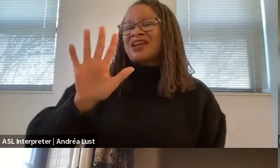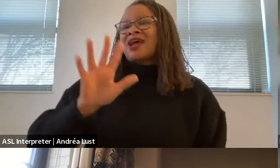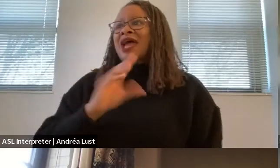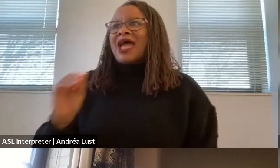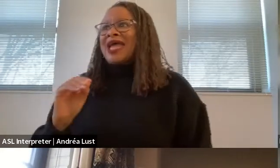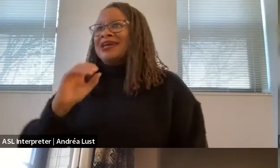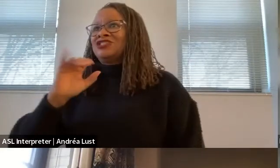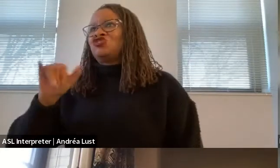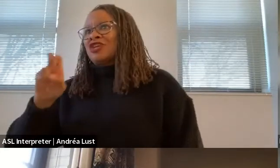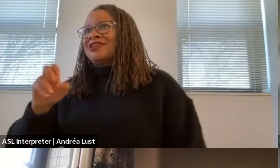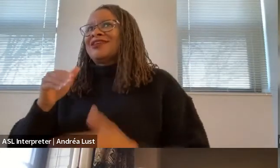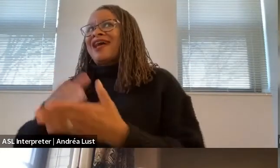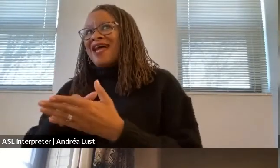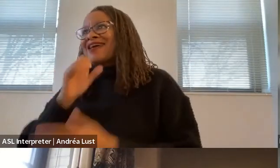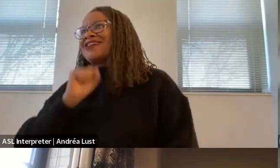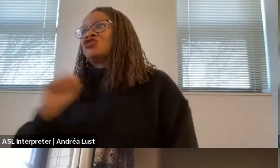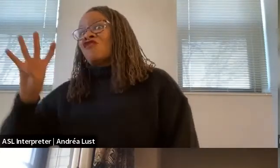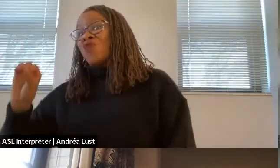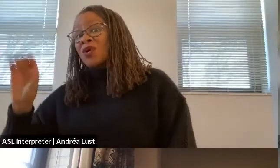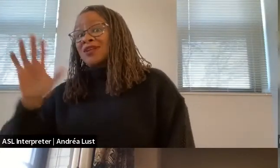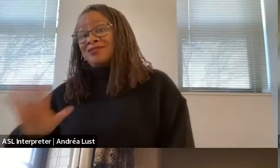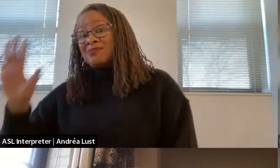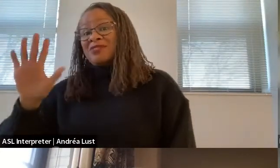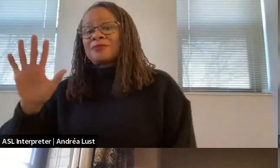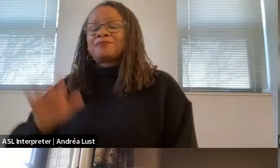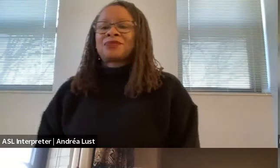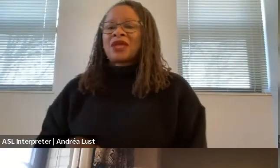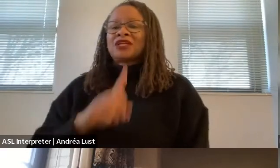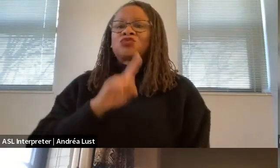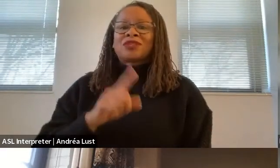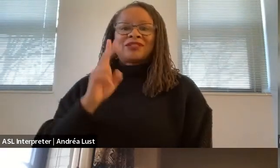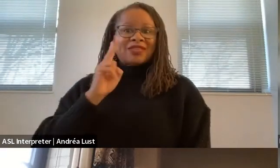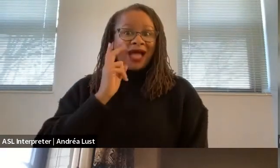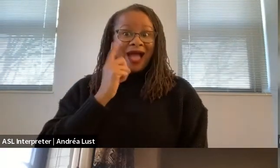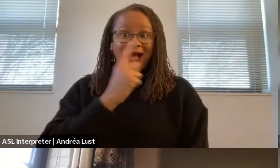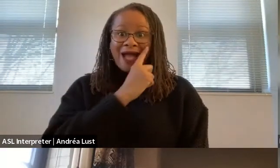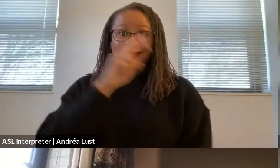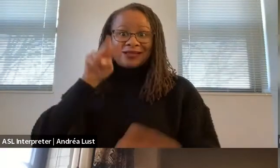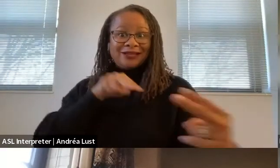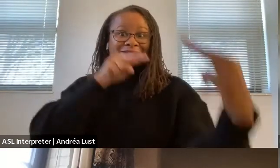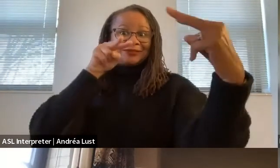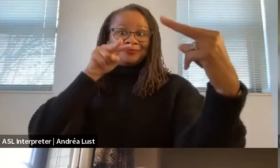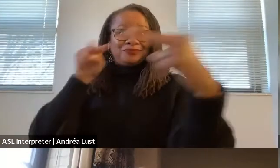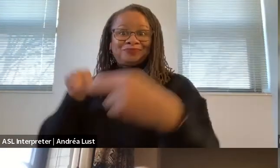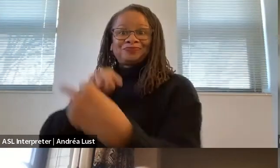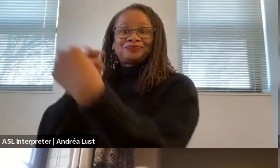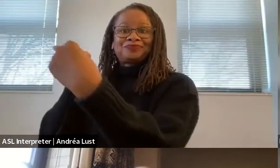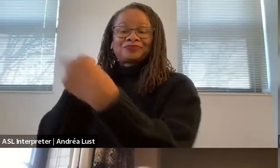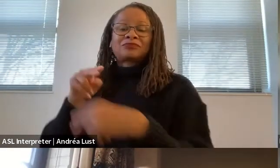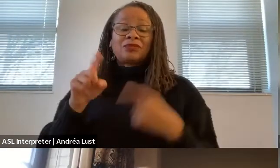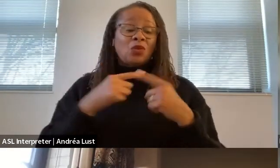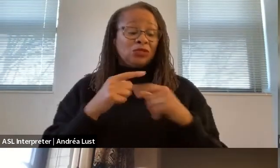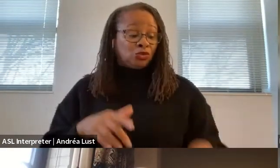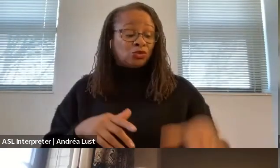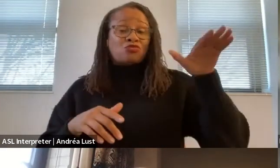40 something, and it's the gaze, where, you know, when she was brought up as an orphan to